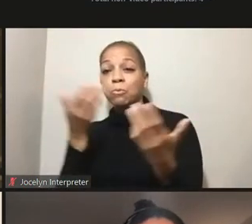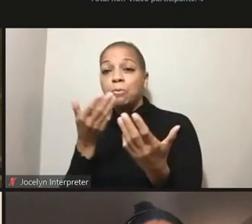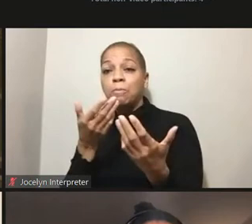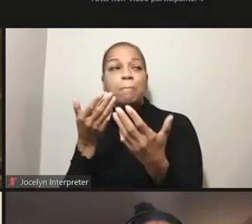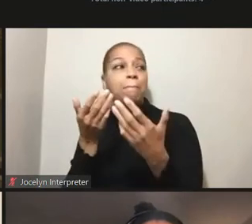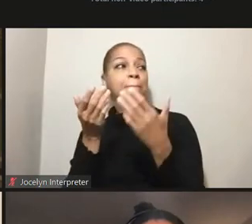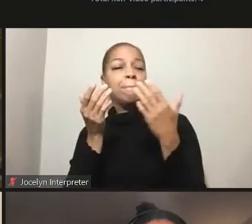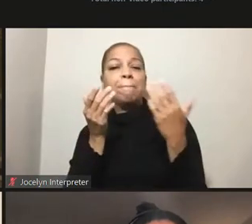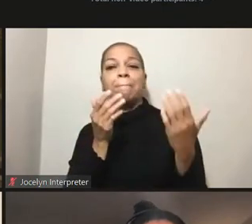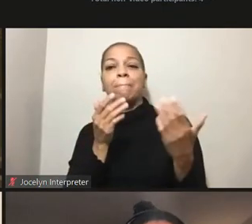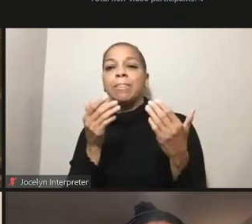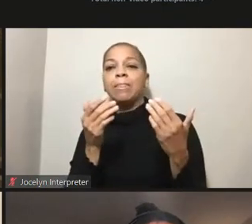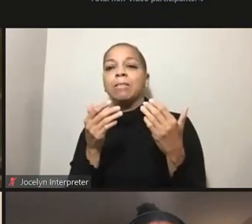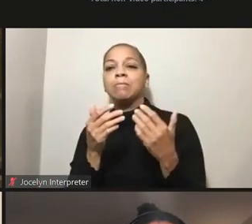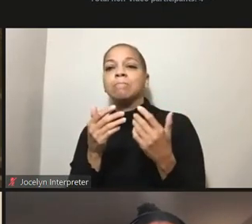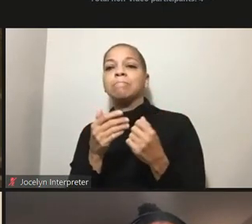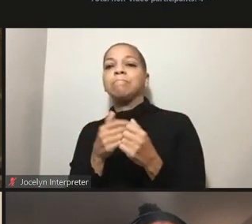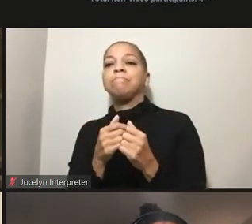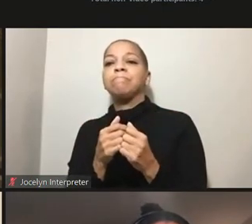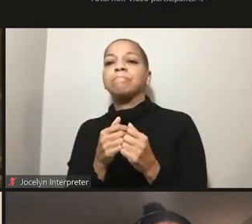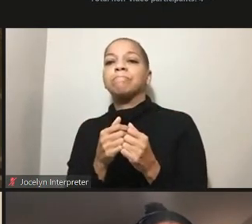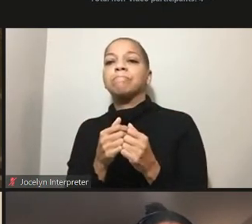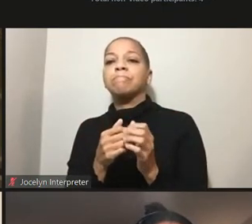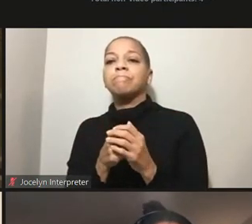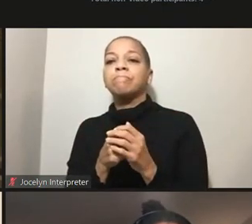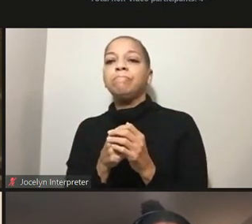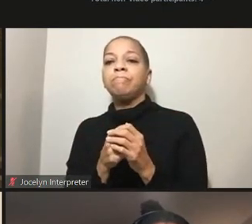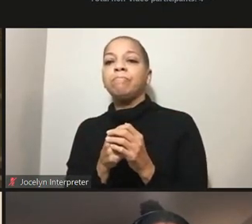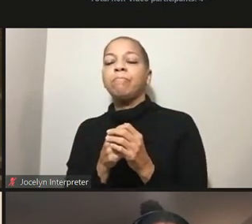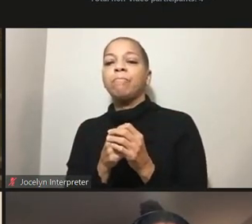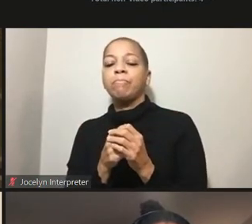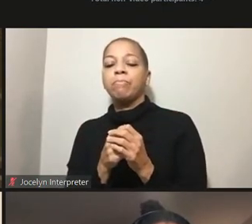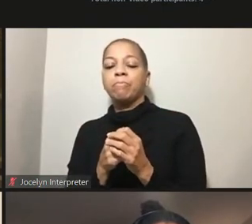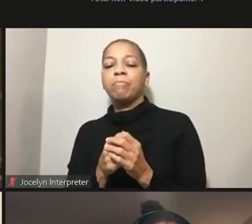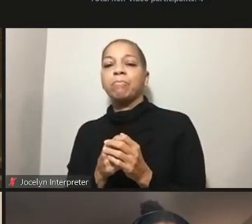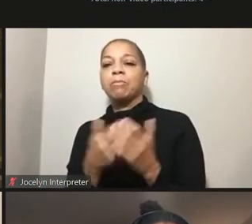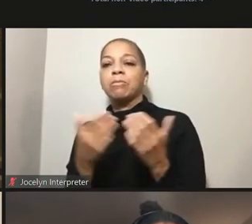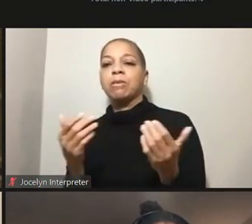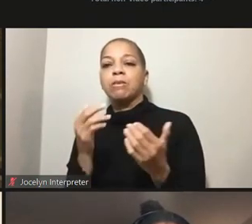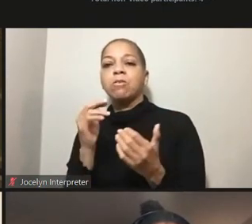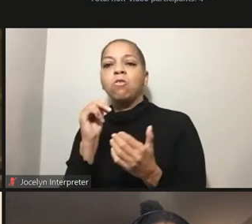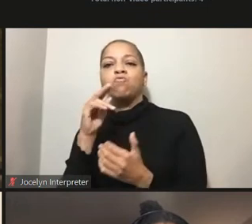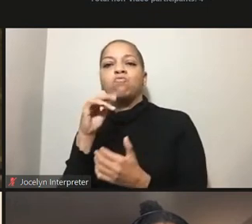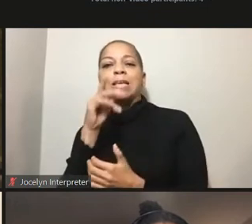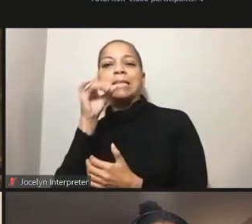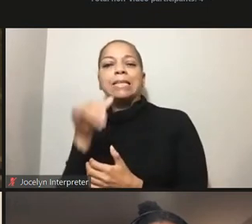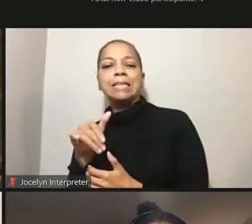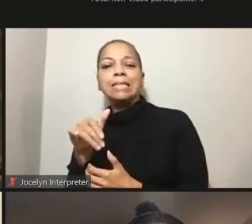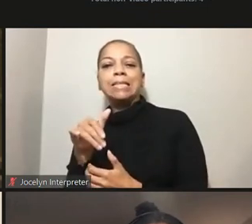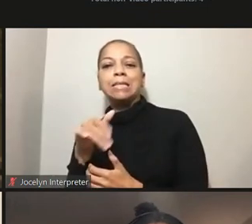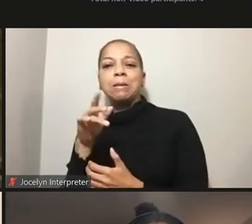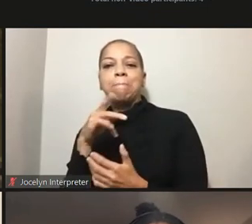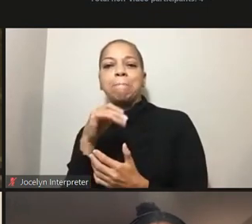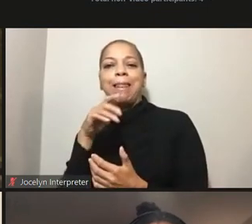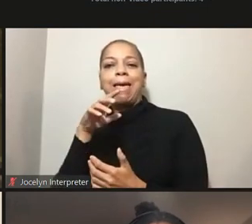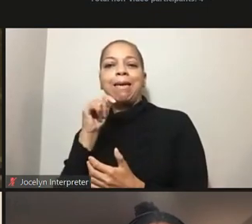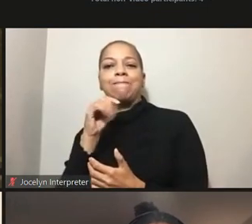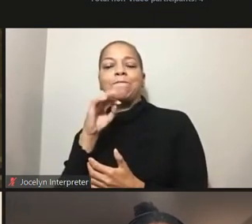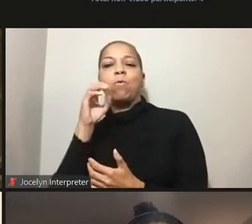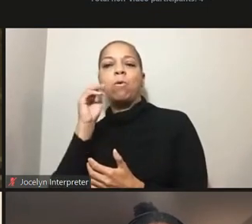putting forth this residency, this sort of platform